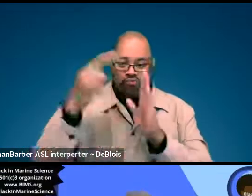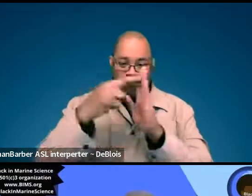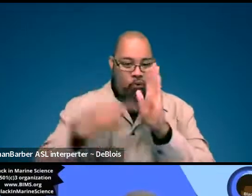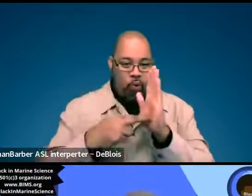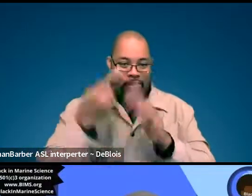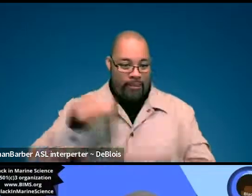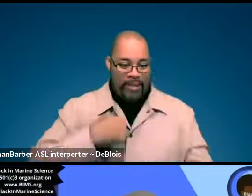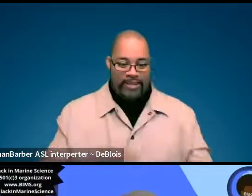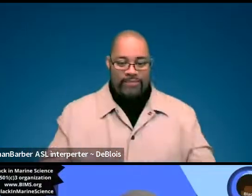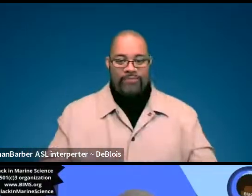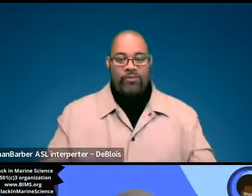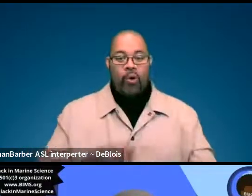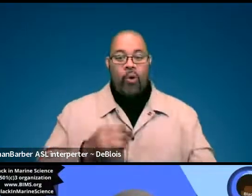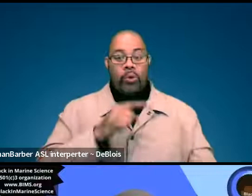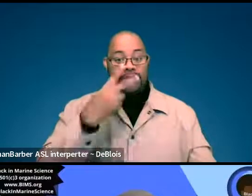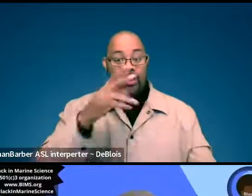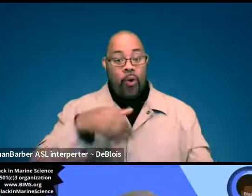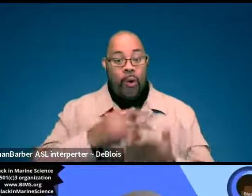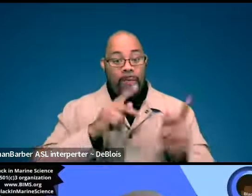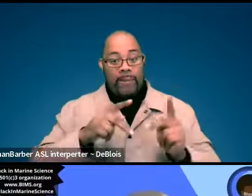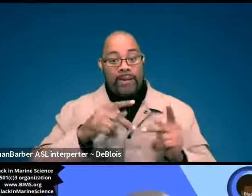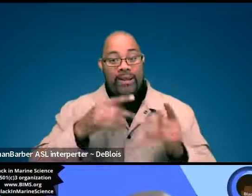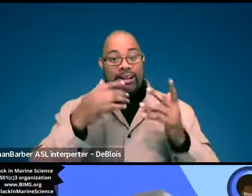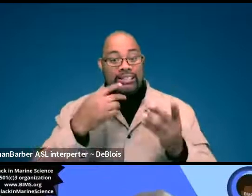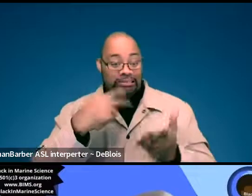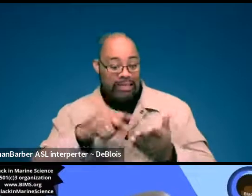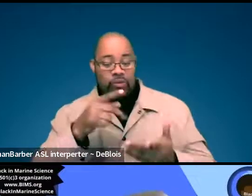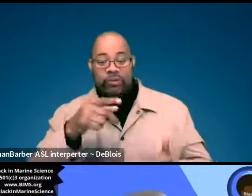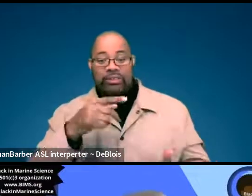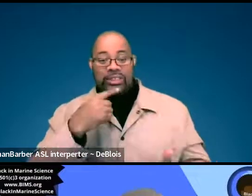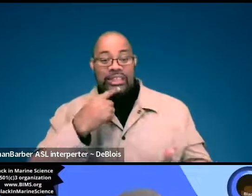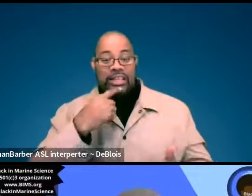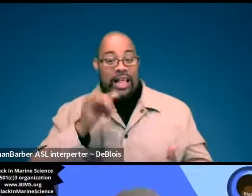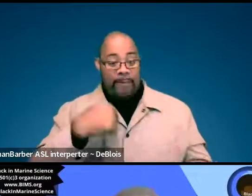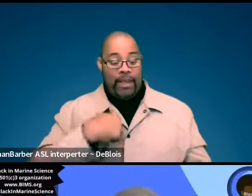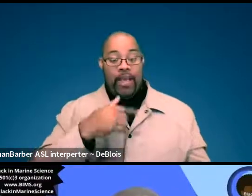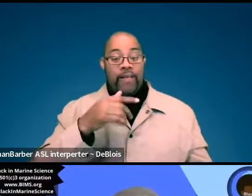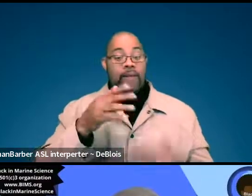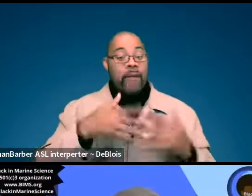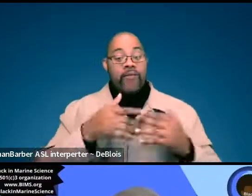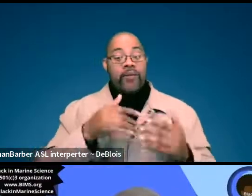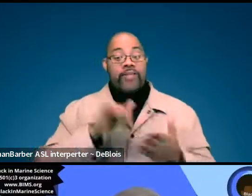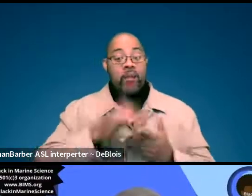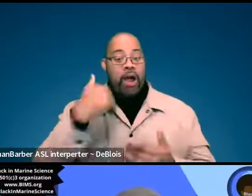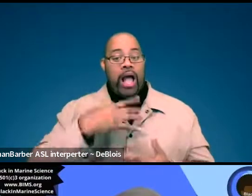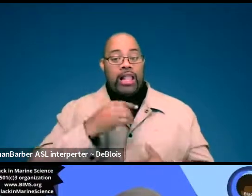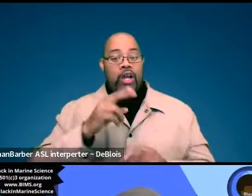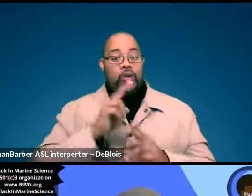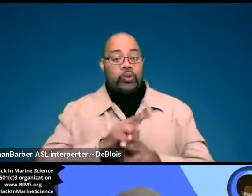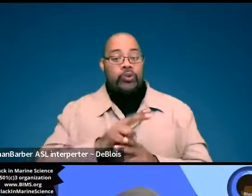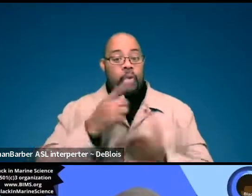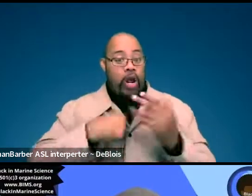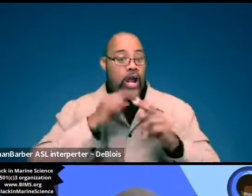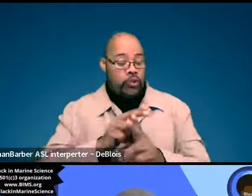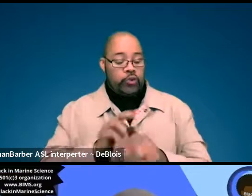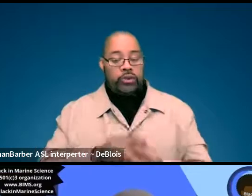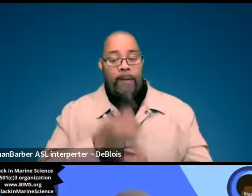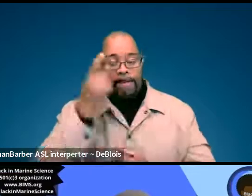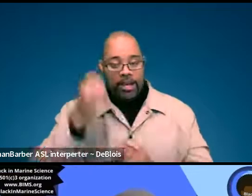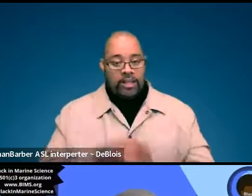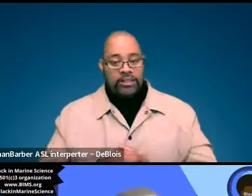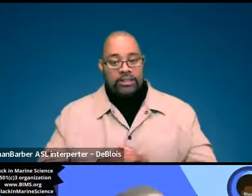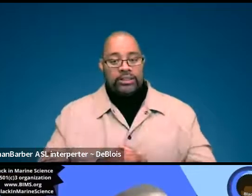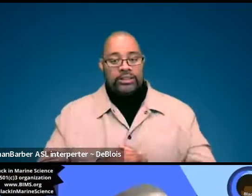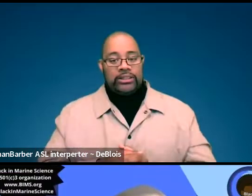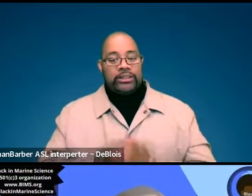stop for me. So you see all these people now, then like you, Symone, even though, and that's why I like using what I use, because